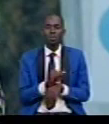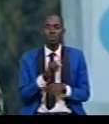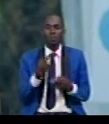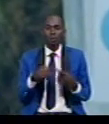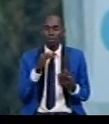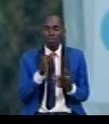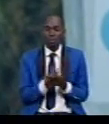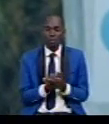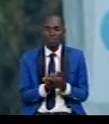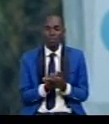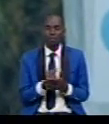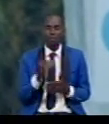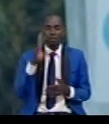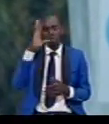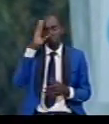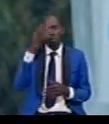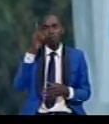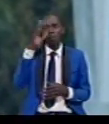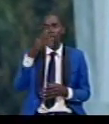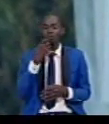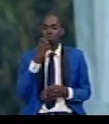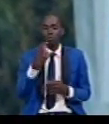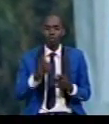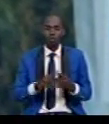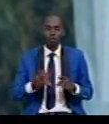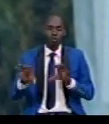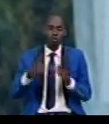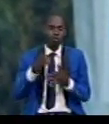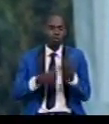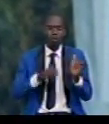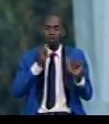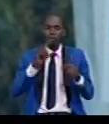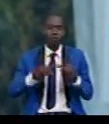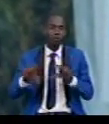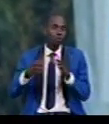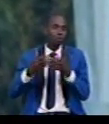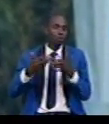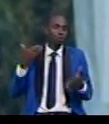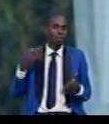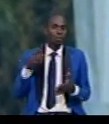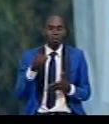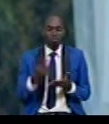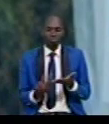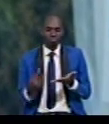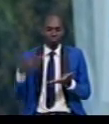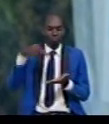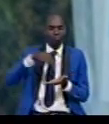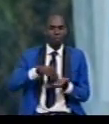what I've not been doing before, I stood up and started